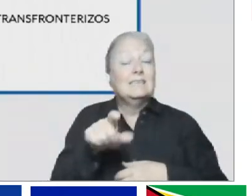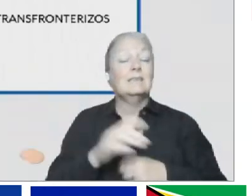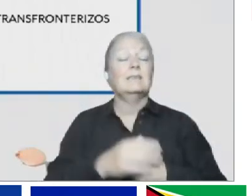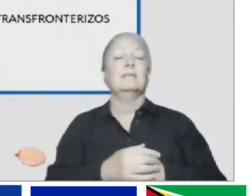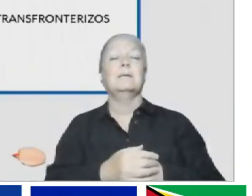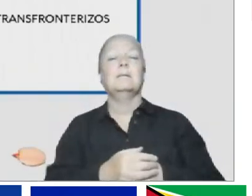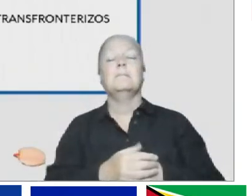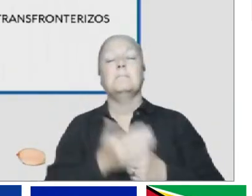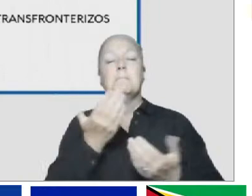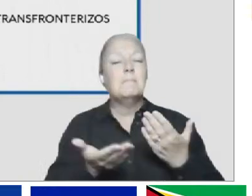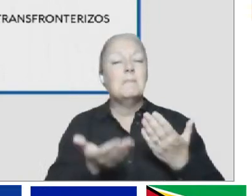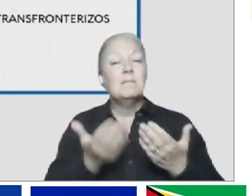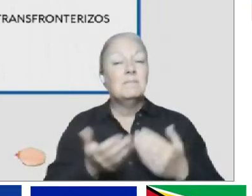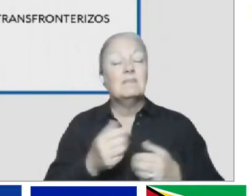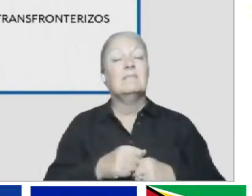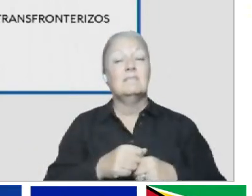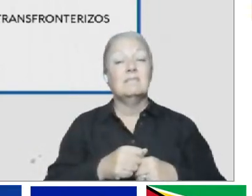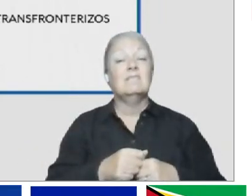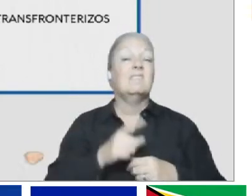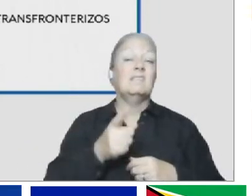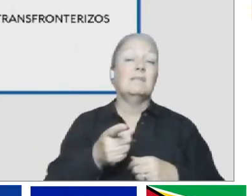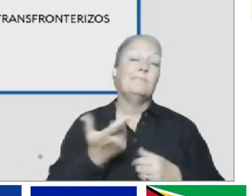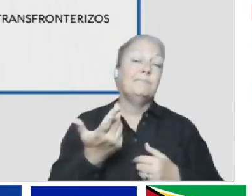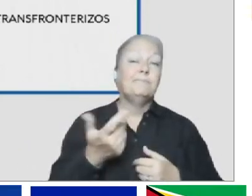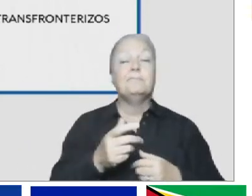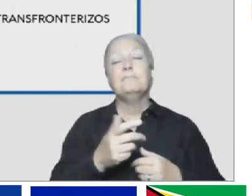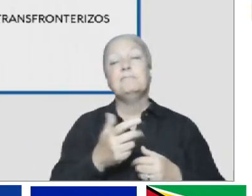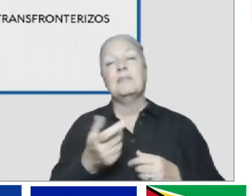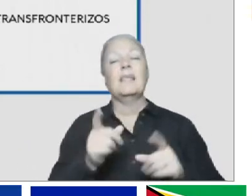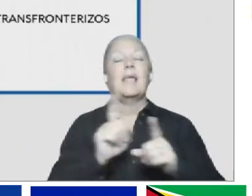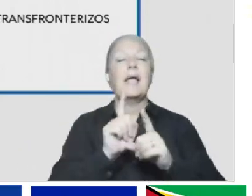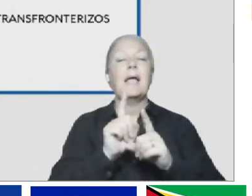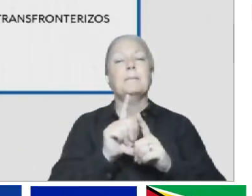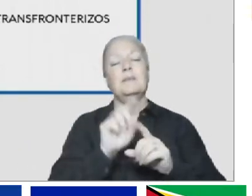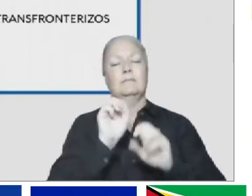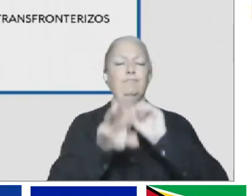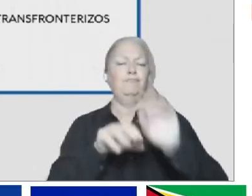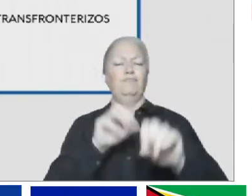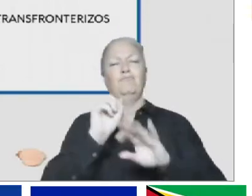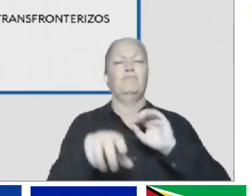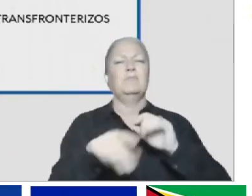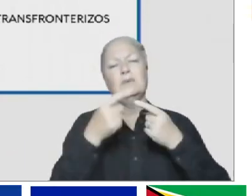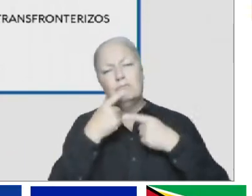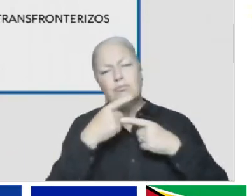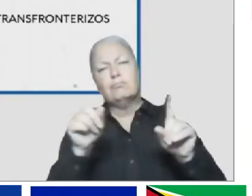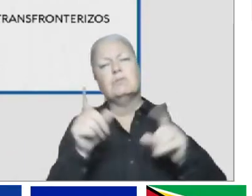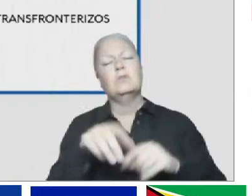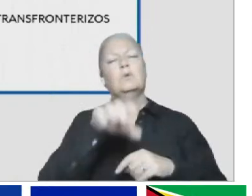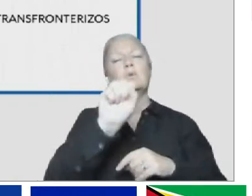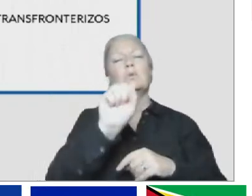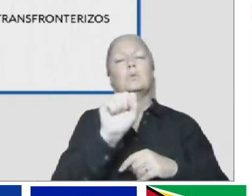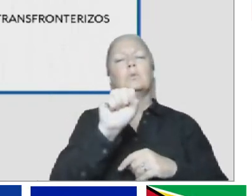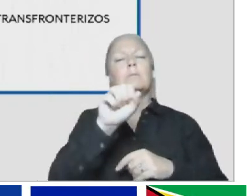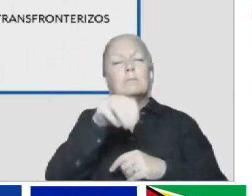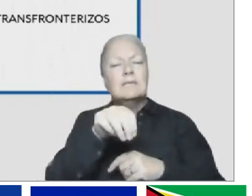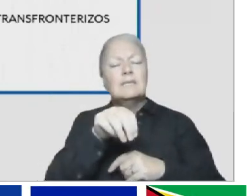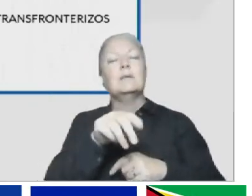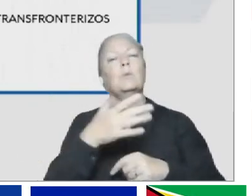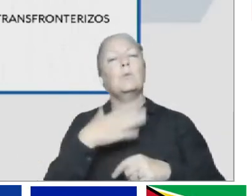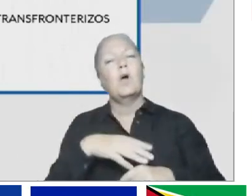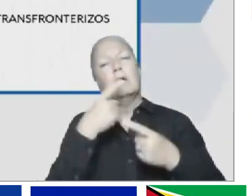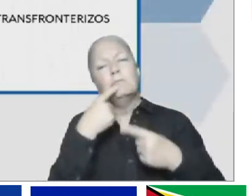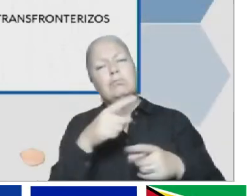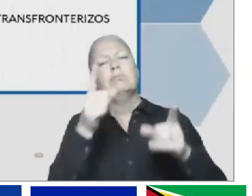social media, a new channel that is highly important to convey this information. We had an experience in our country where